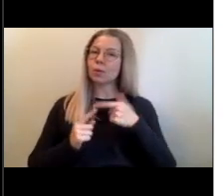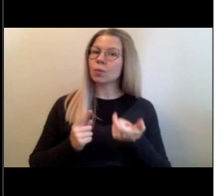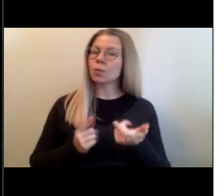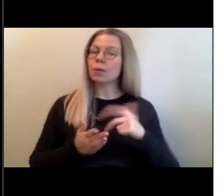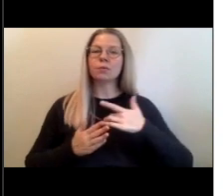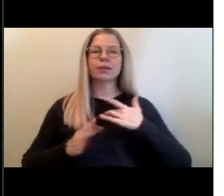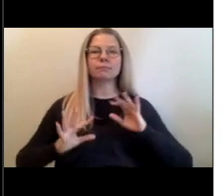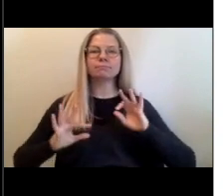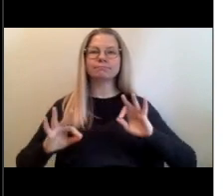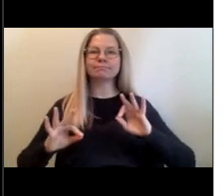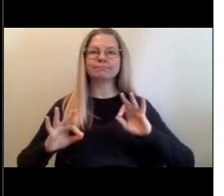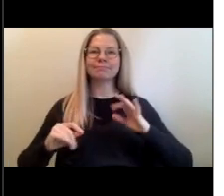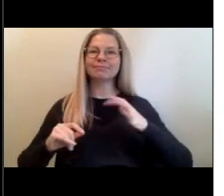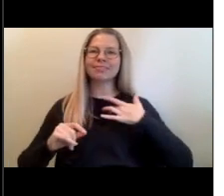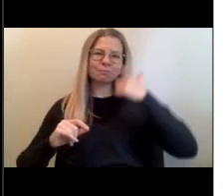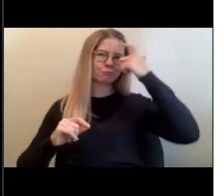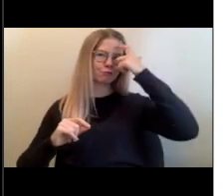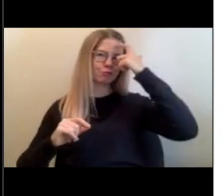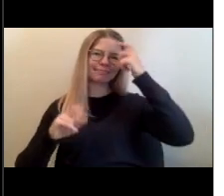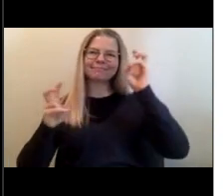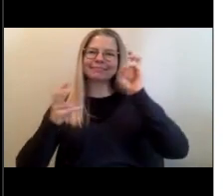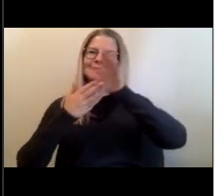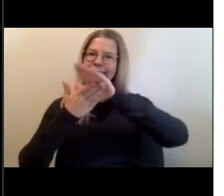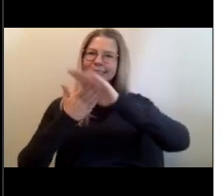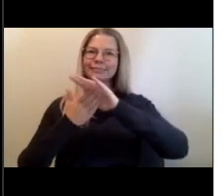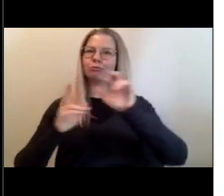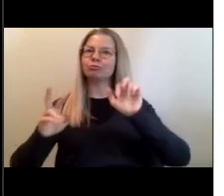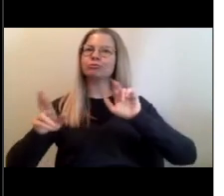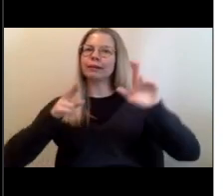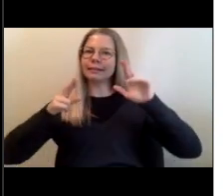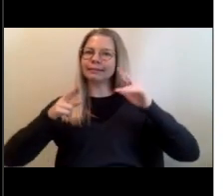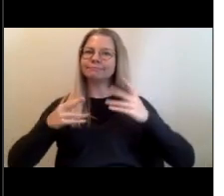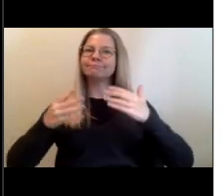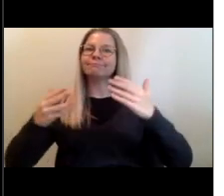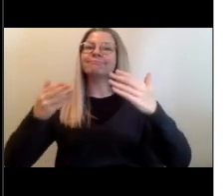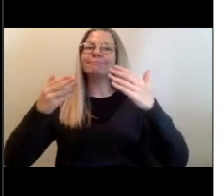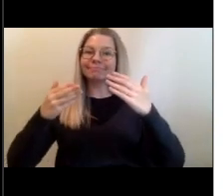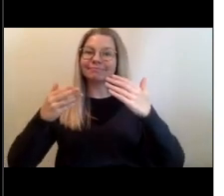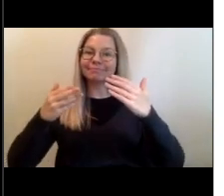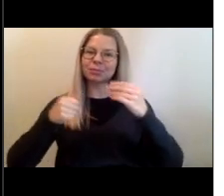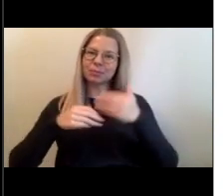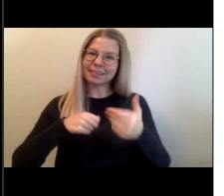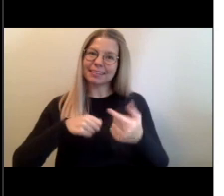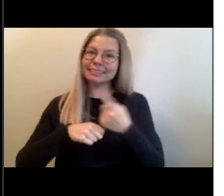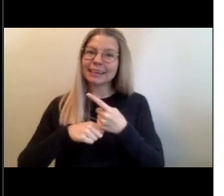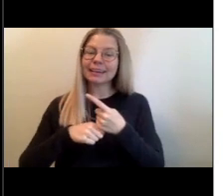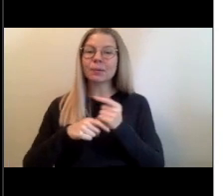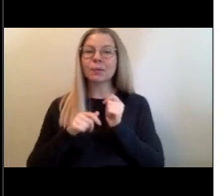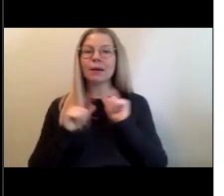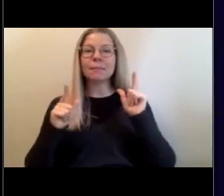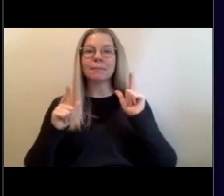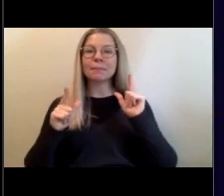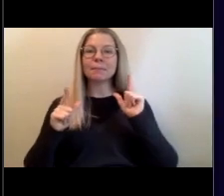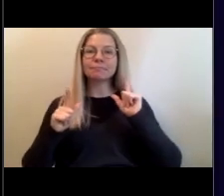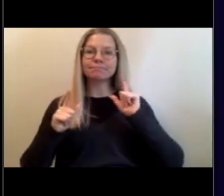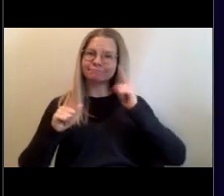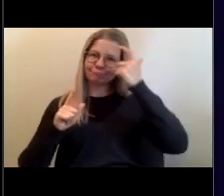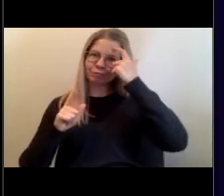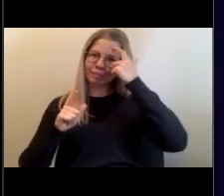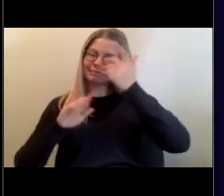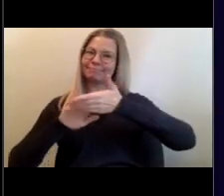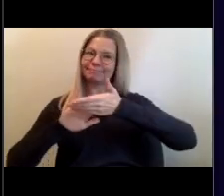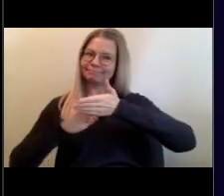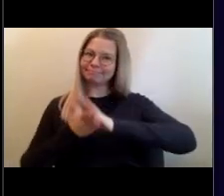if you will. And so then you start your day anew with that well-washed brain. However, if you